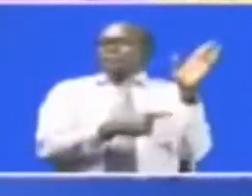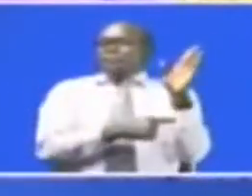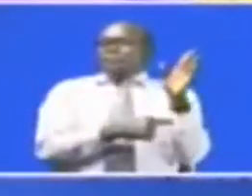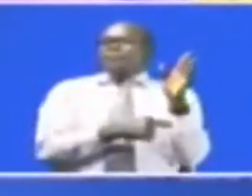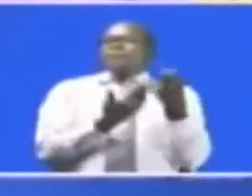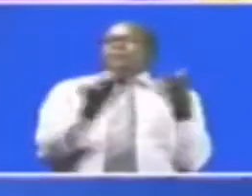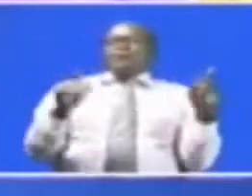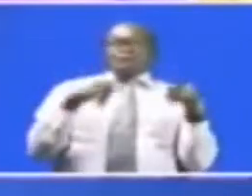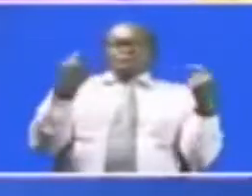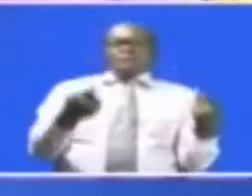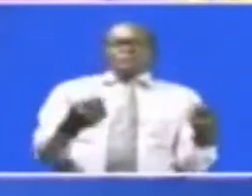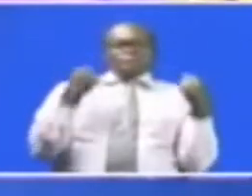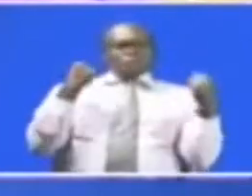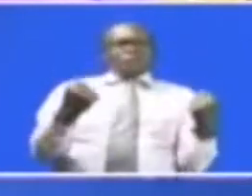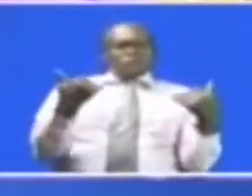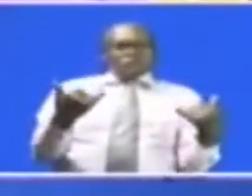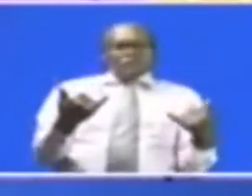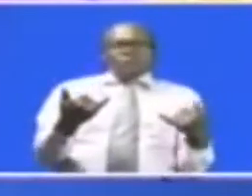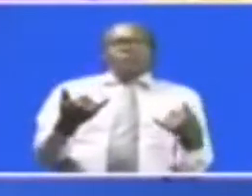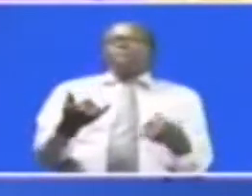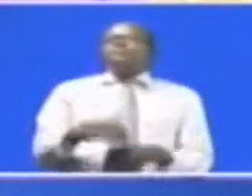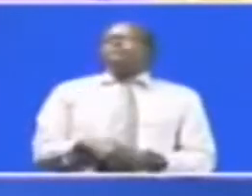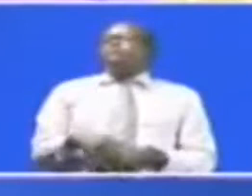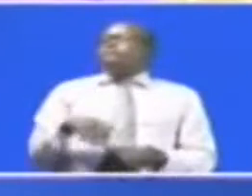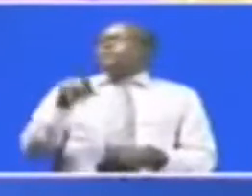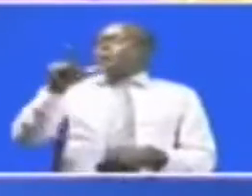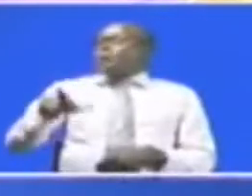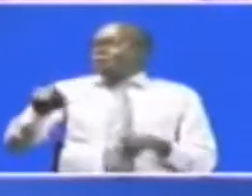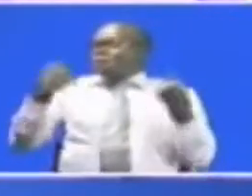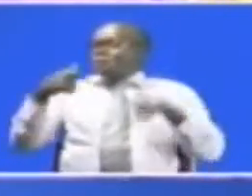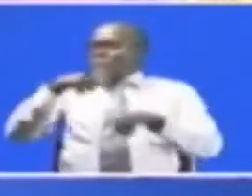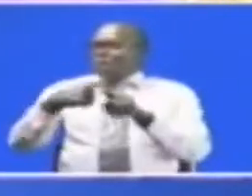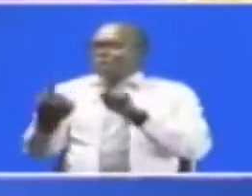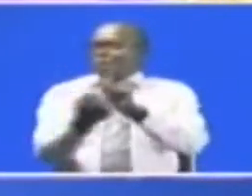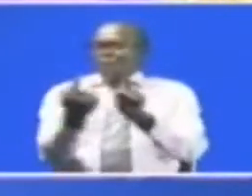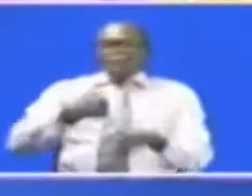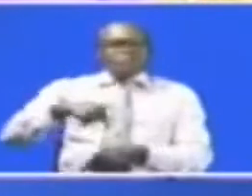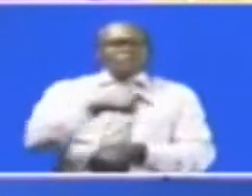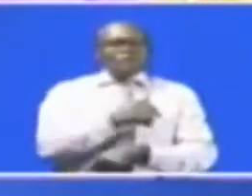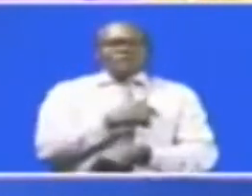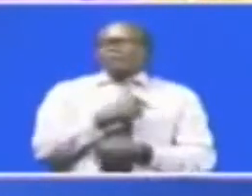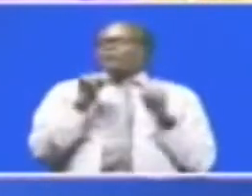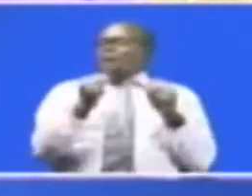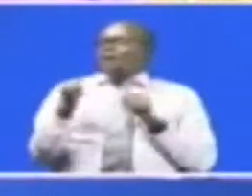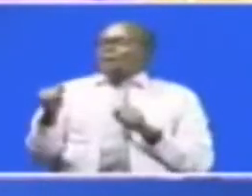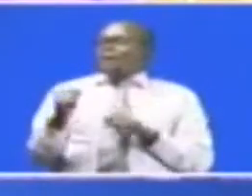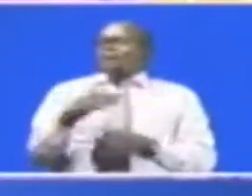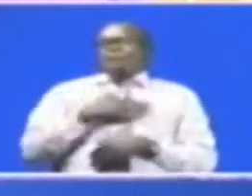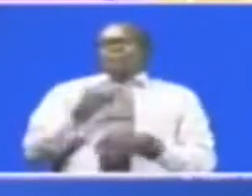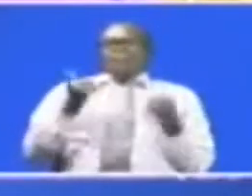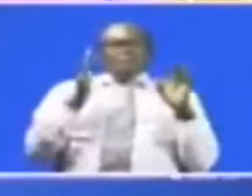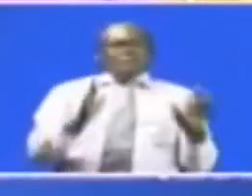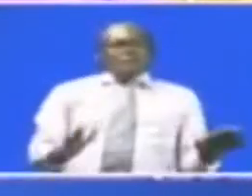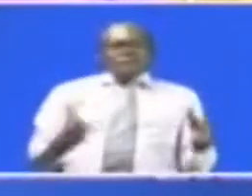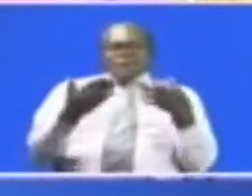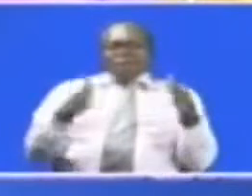The team says iko mzuri na unaona hizo timu za chini when they come to play us wanatusumbua sana na wachezaji wangu wanakuwa kidogo